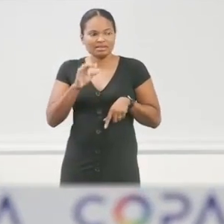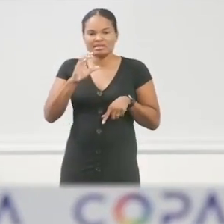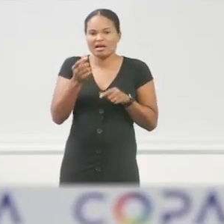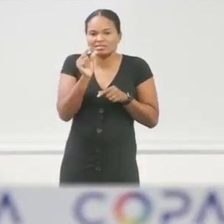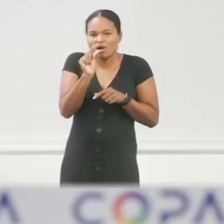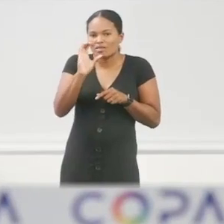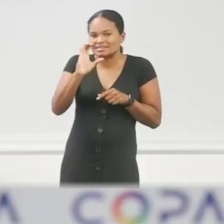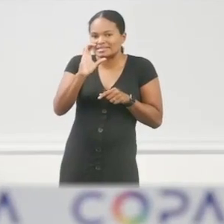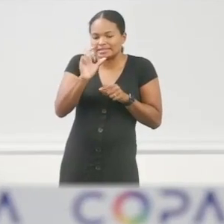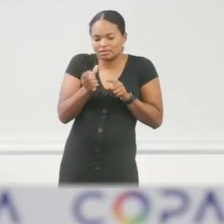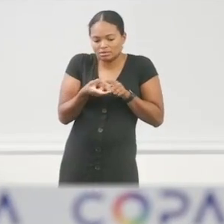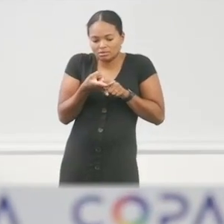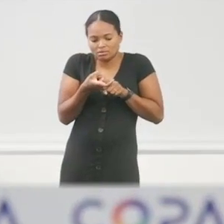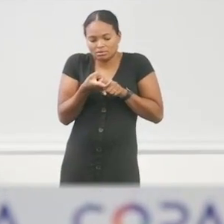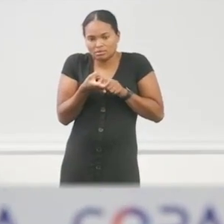sticking up.